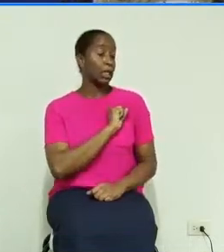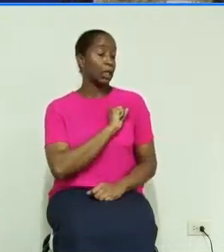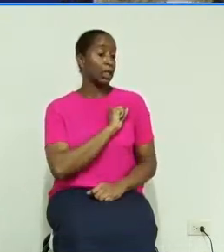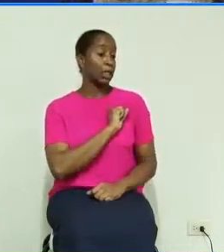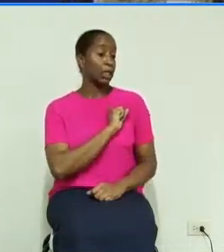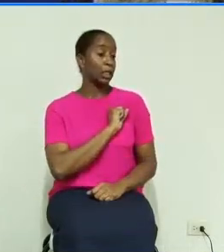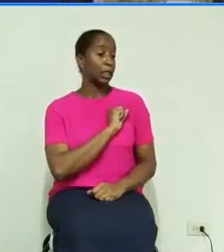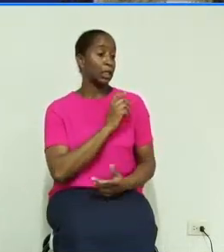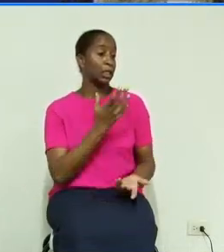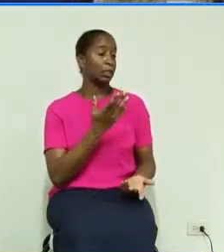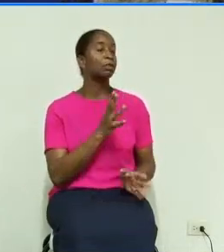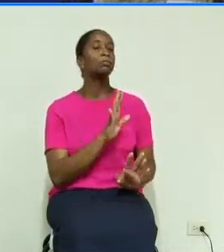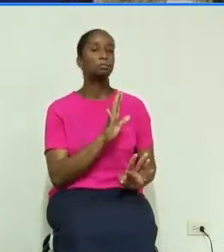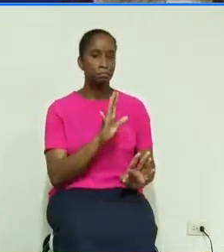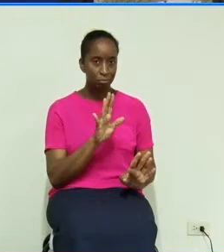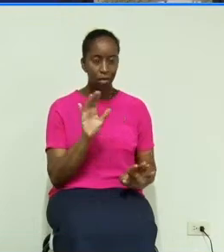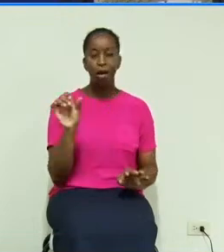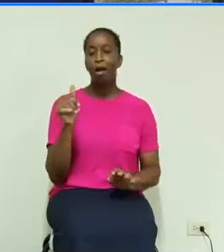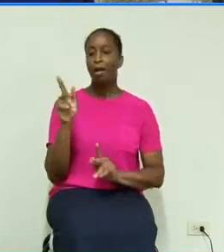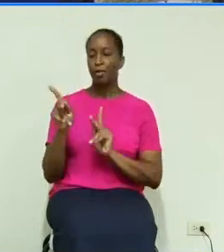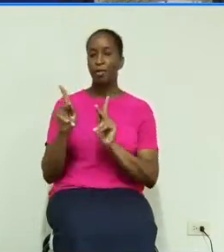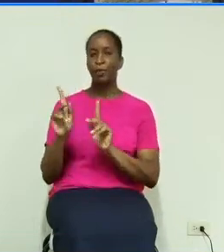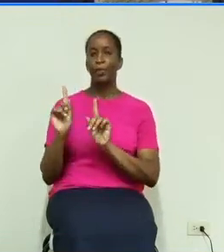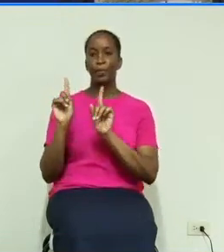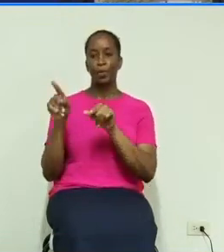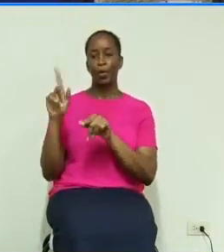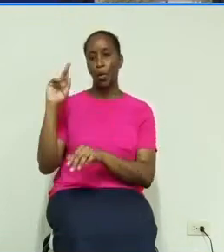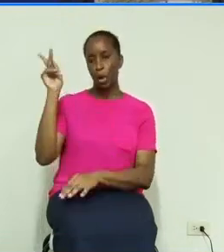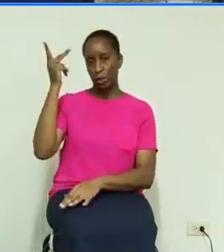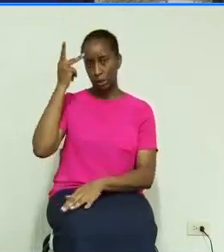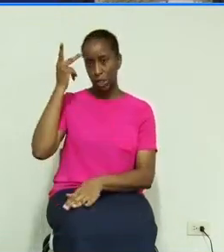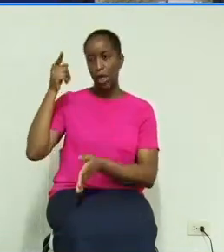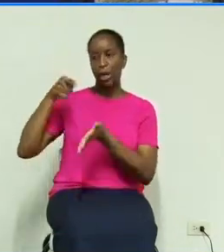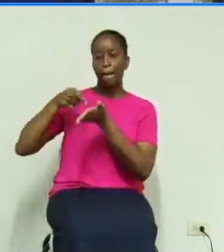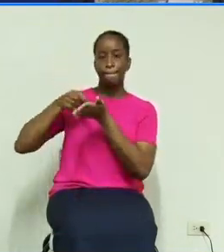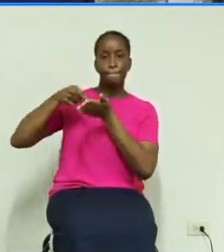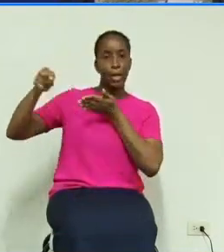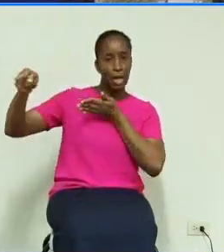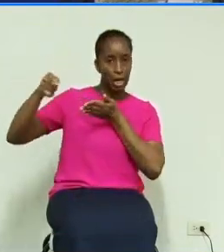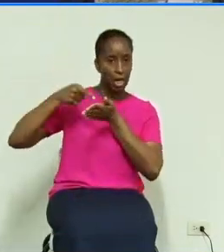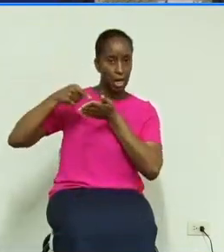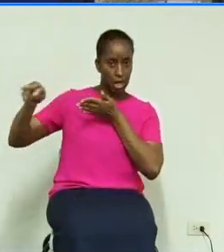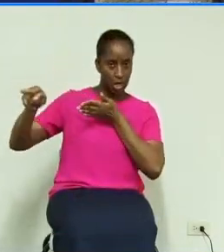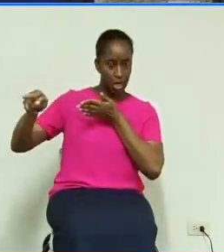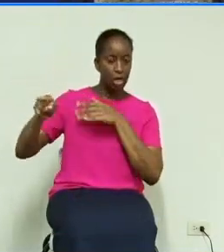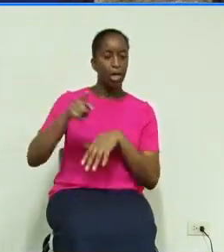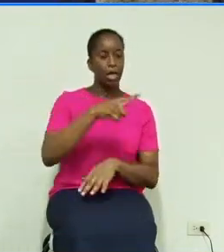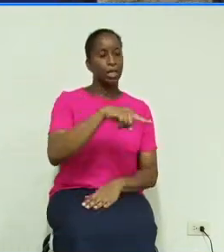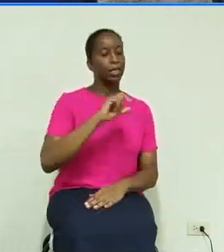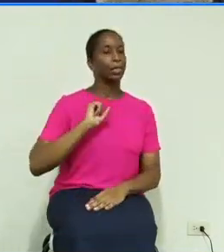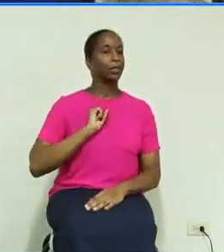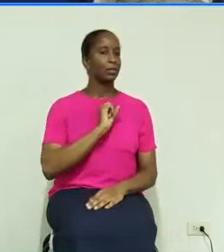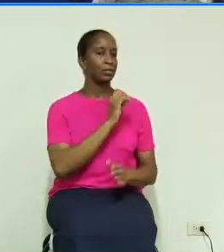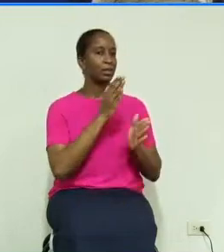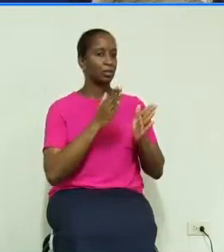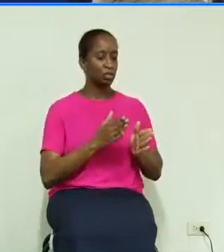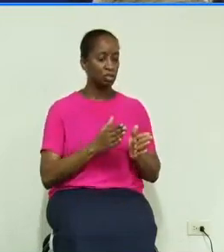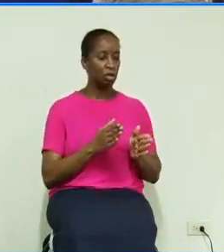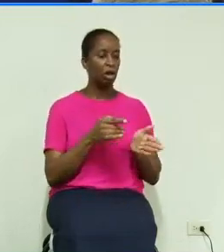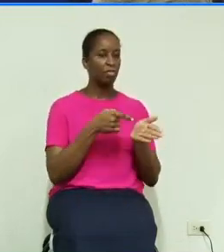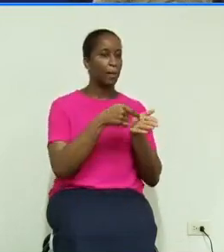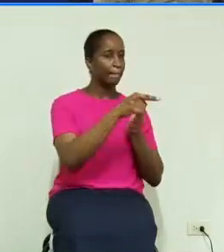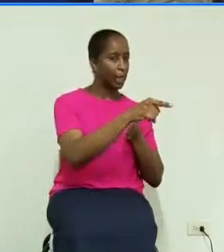except the senators, who receive a stipend and not a salary. And it is a very